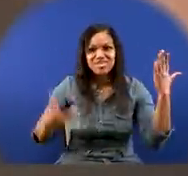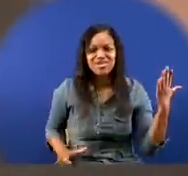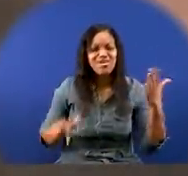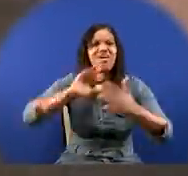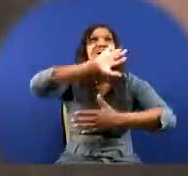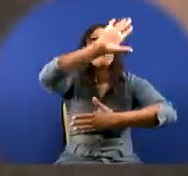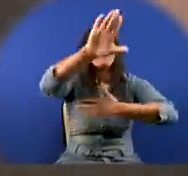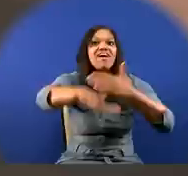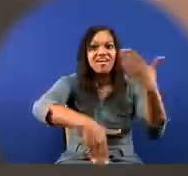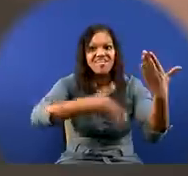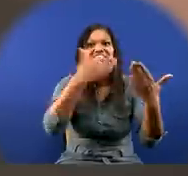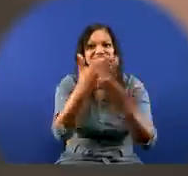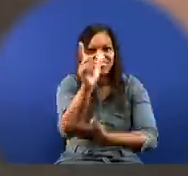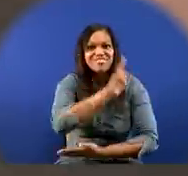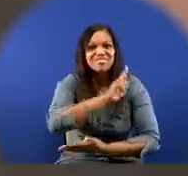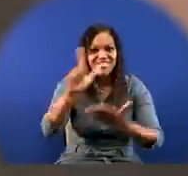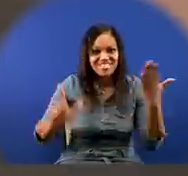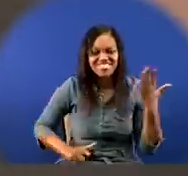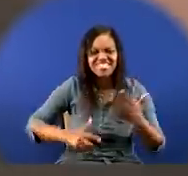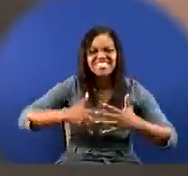What the Lord,